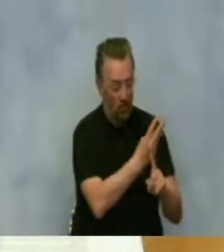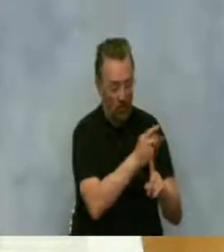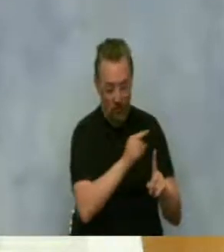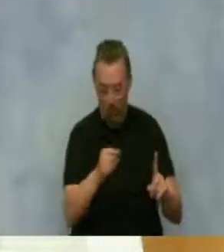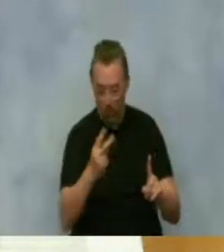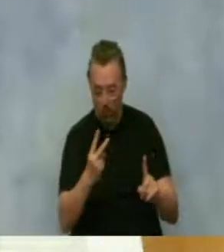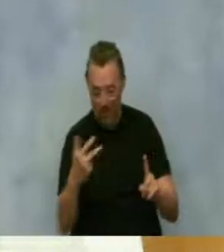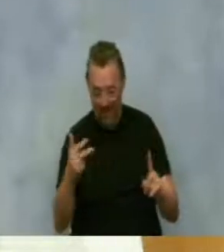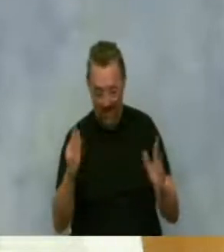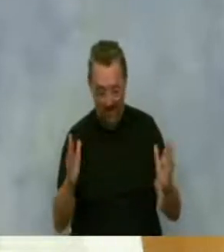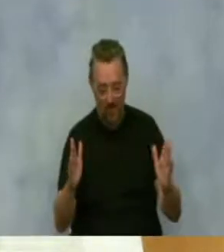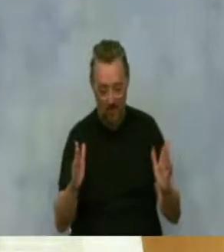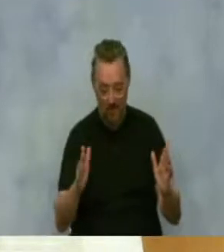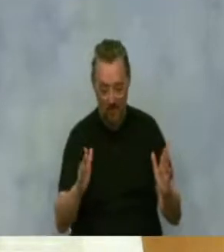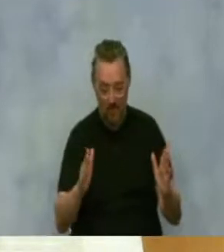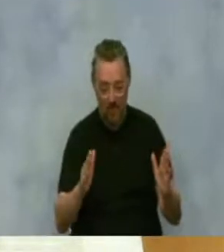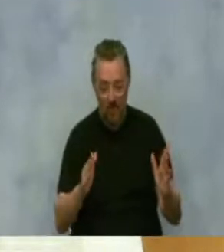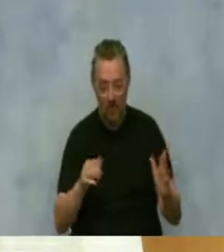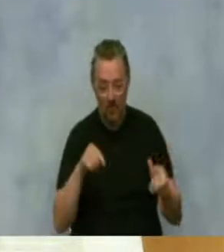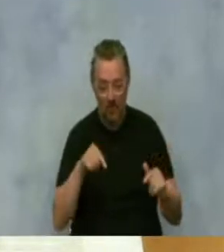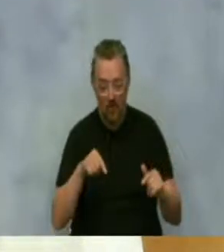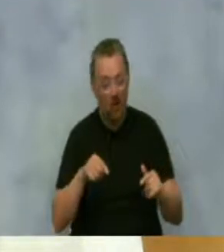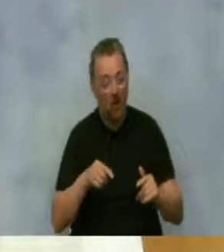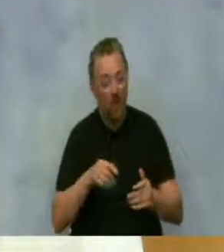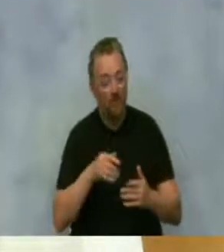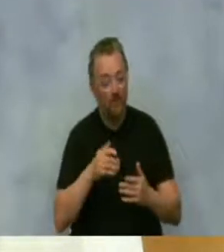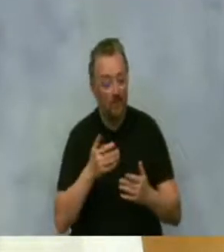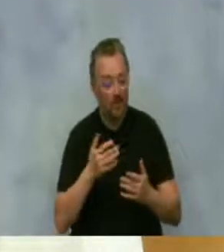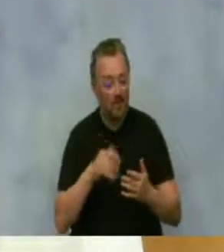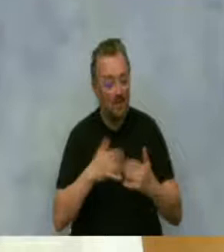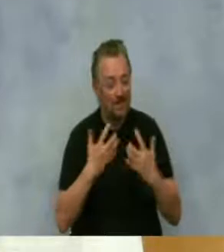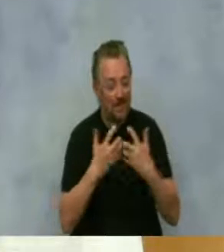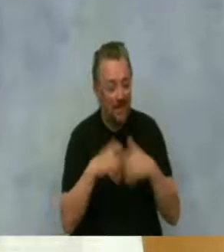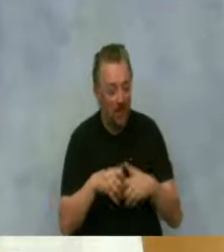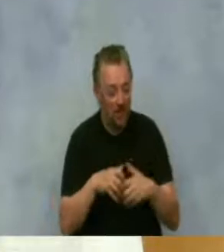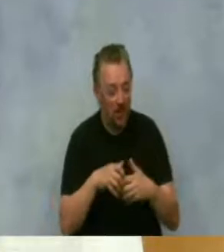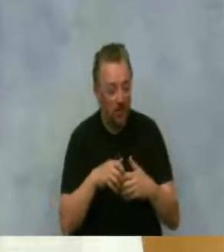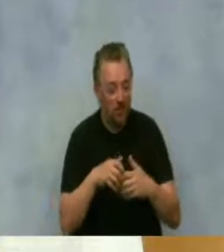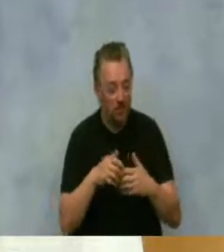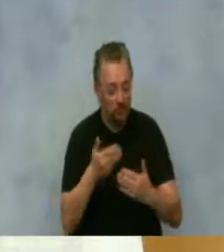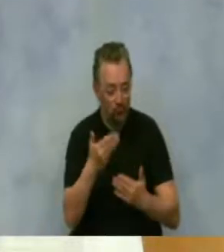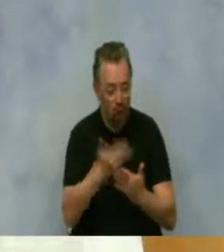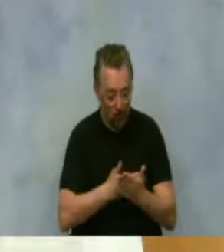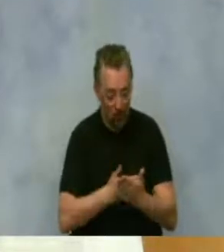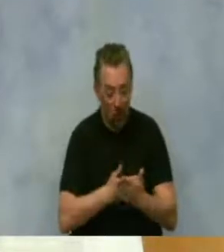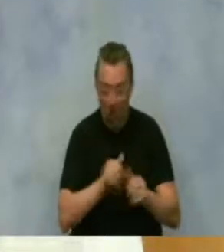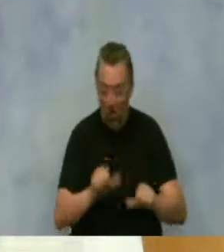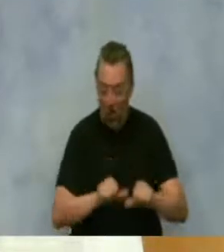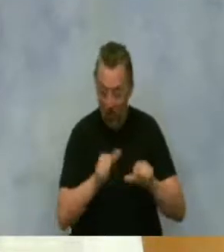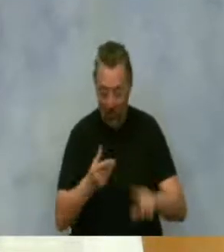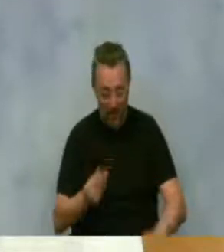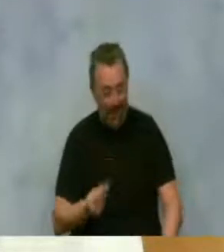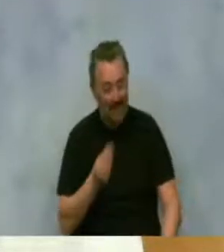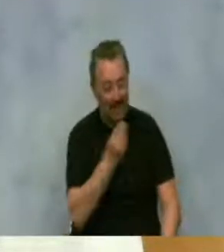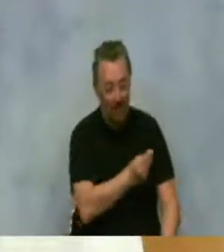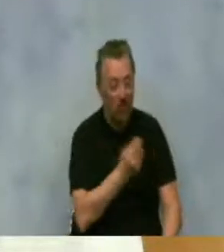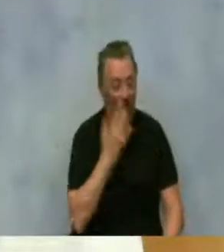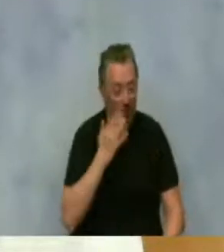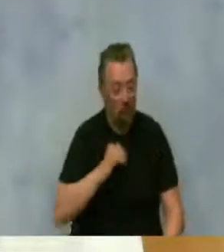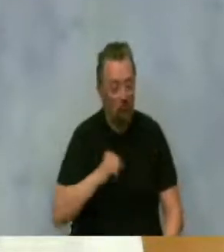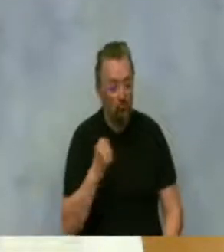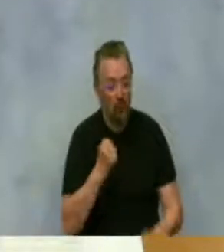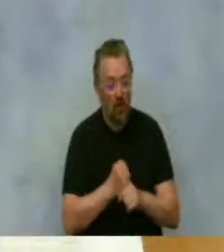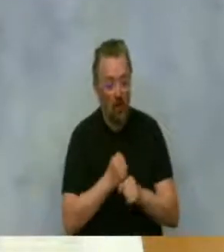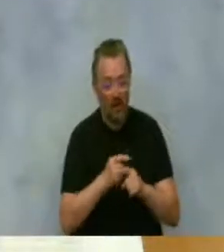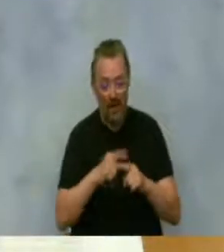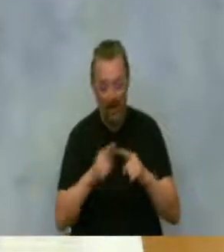28. The SHIP is a technical planning document required to be completed and submitted to the Scottish Government on an annual basis. The